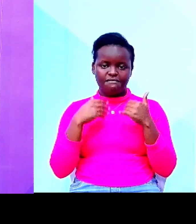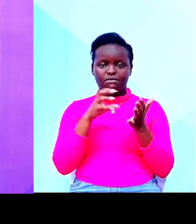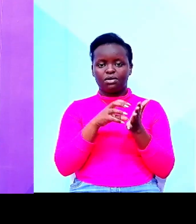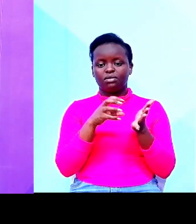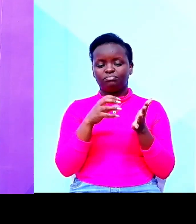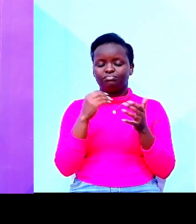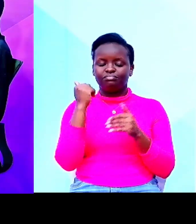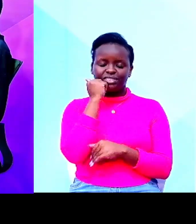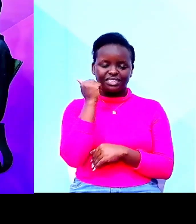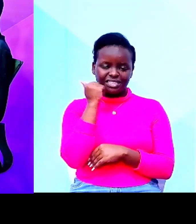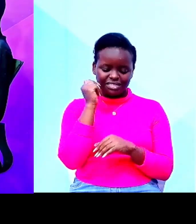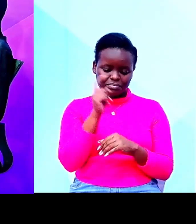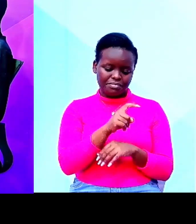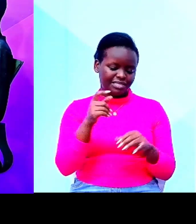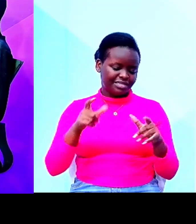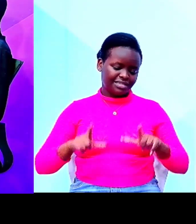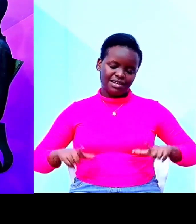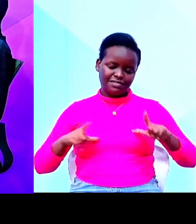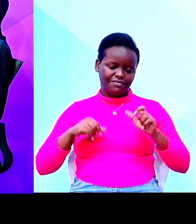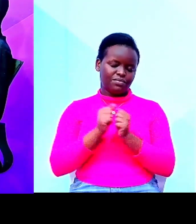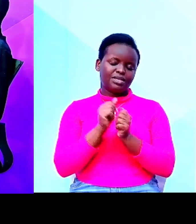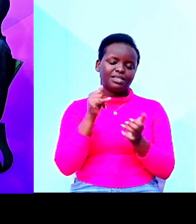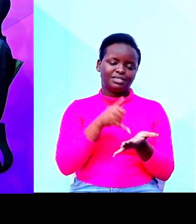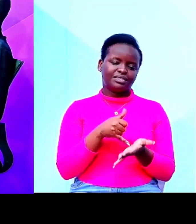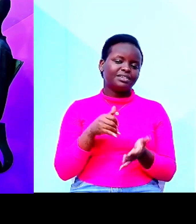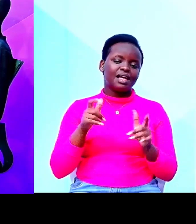it. Life had to continue.